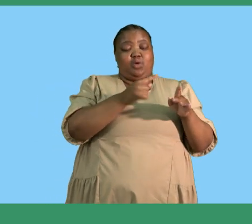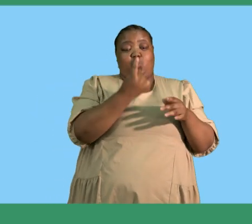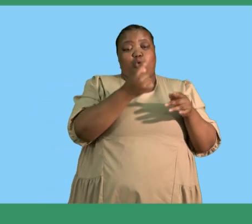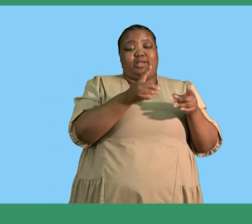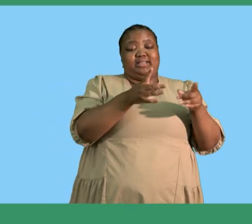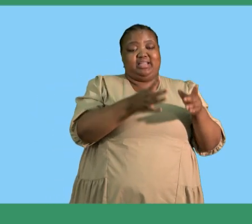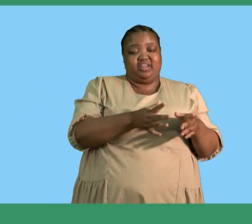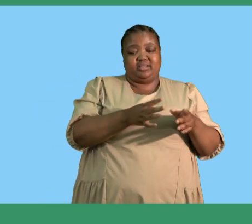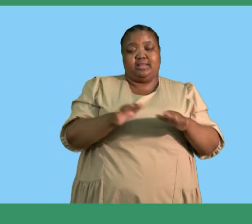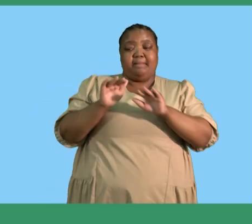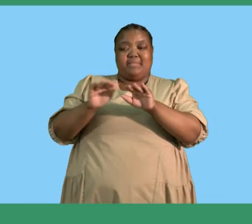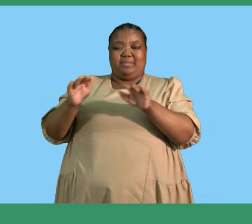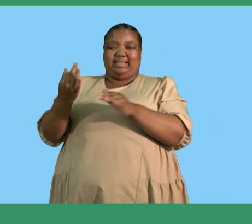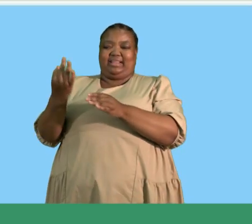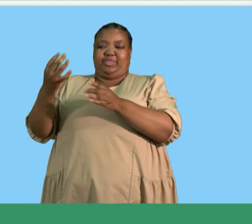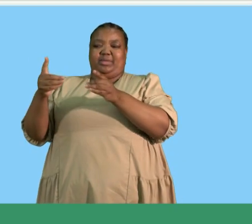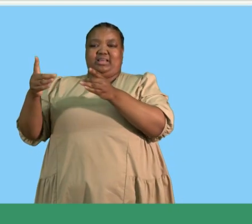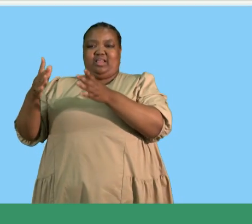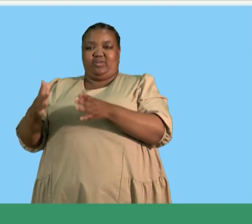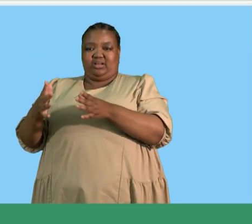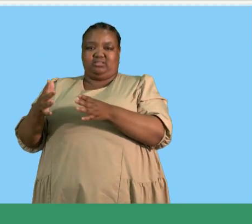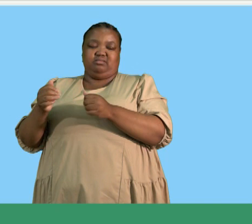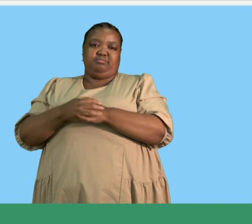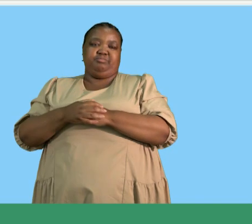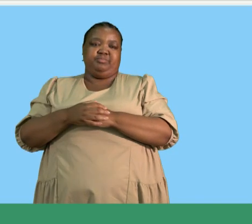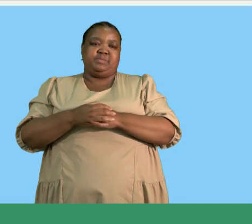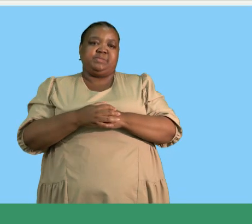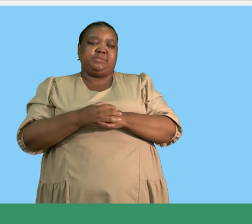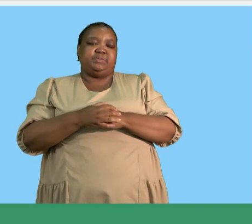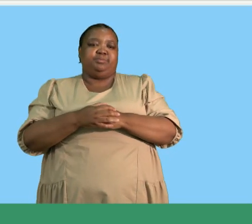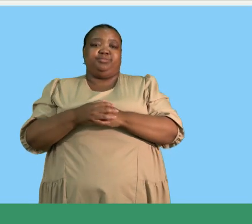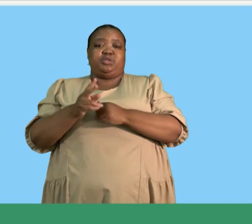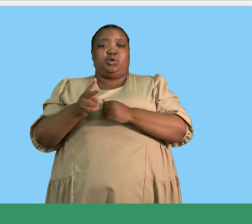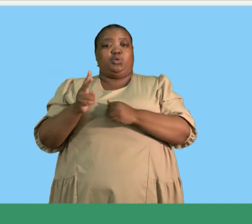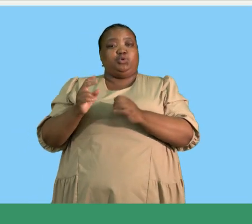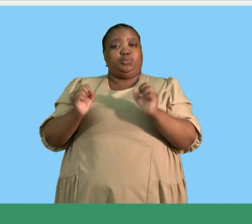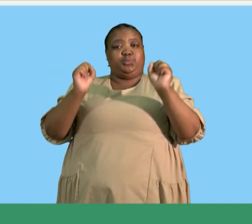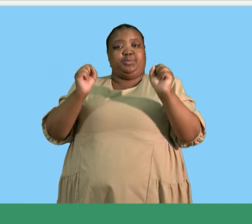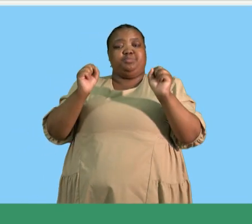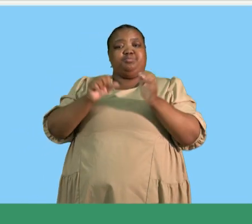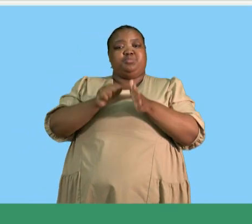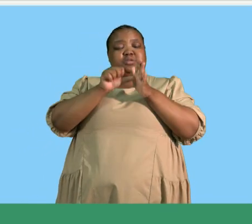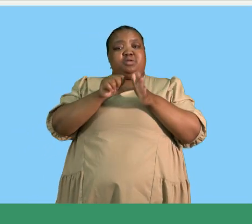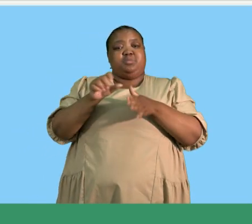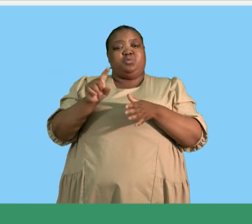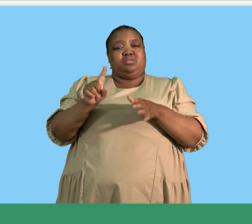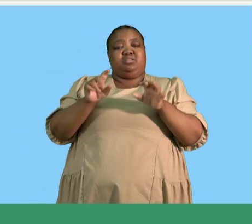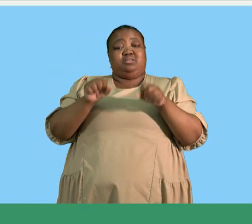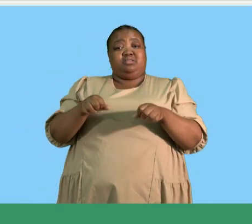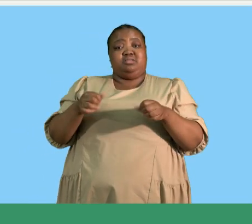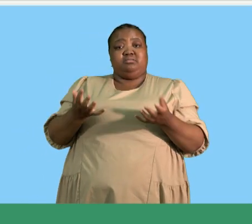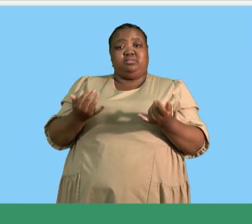at least 3 if it is a public. Now also, what I will emphasize here is